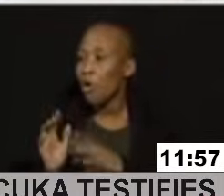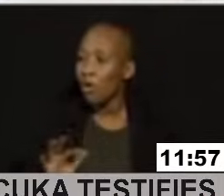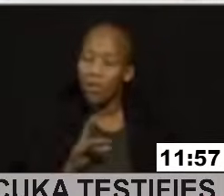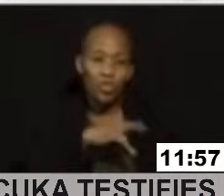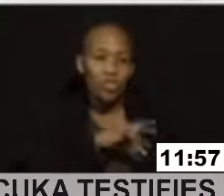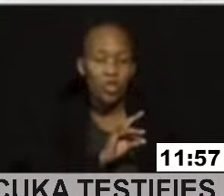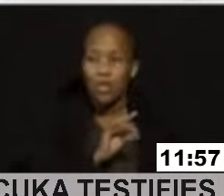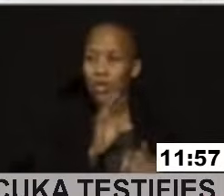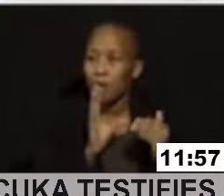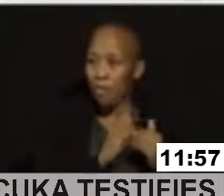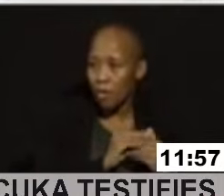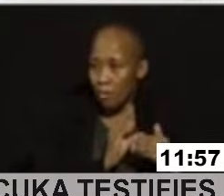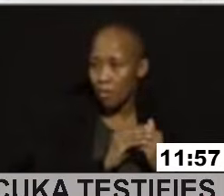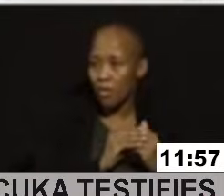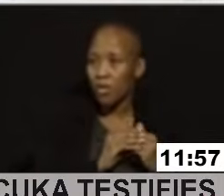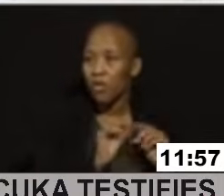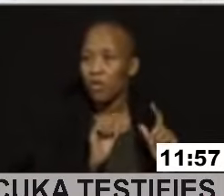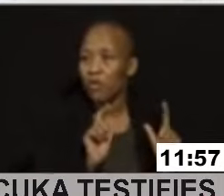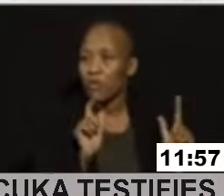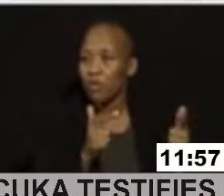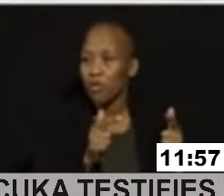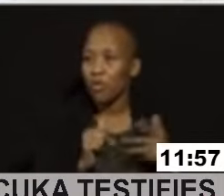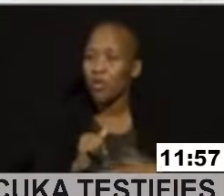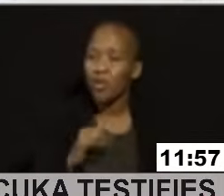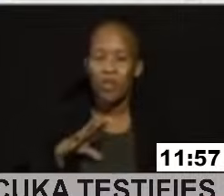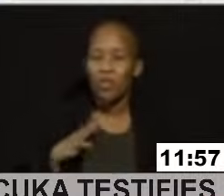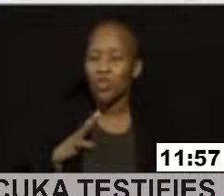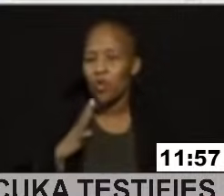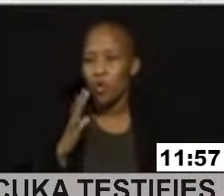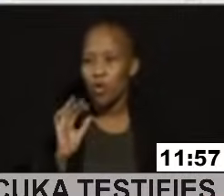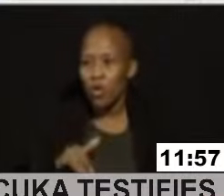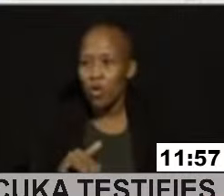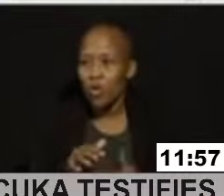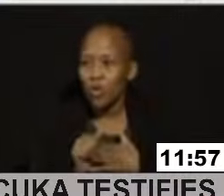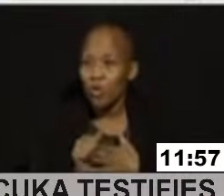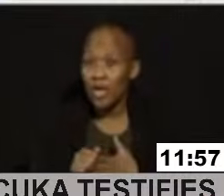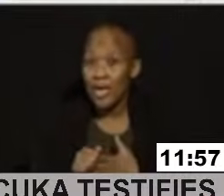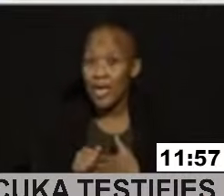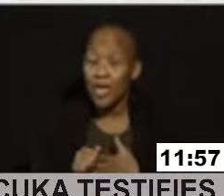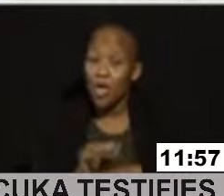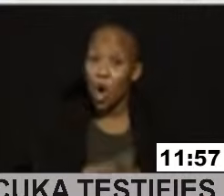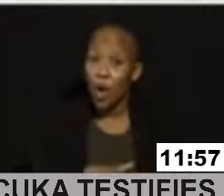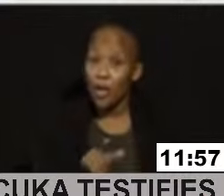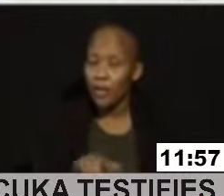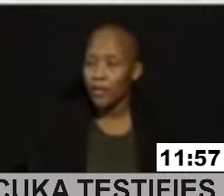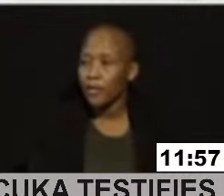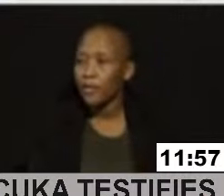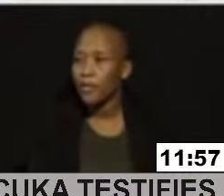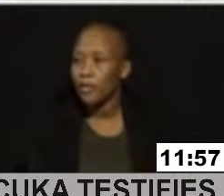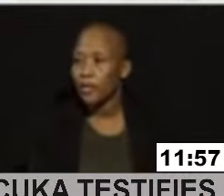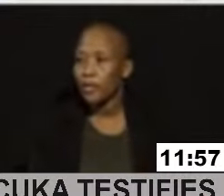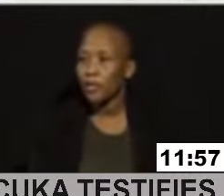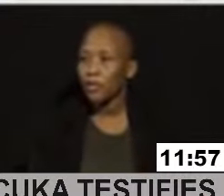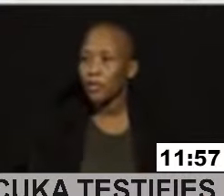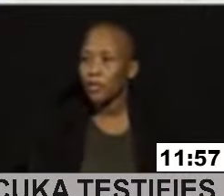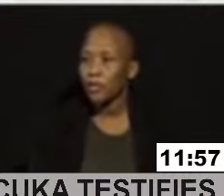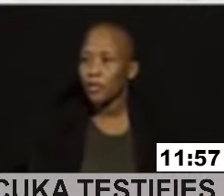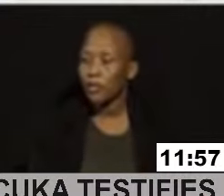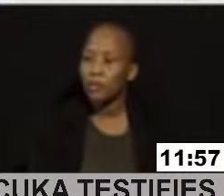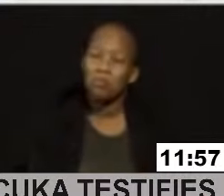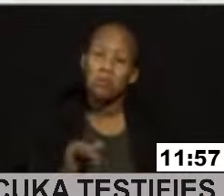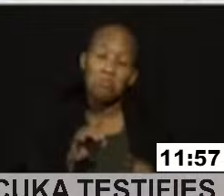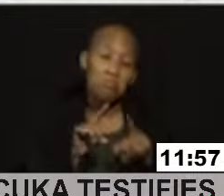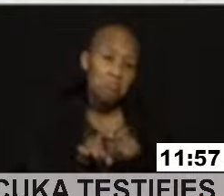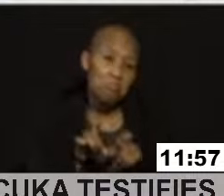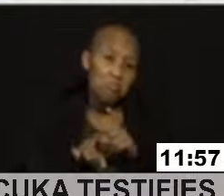Commission, that is all that we wish to lead on. And we're in your hands whether you want to put